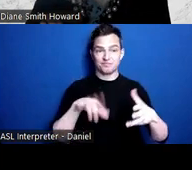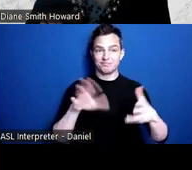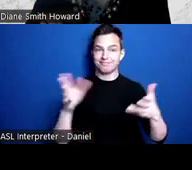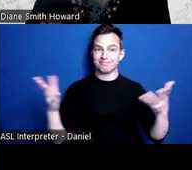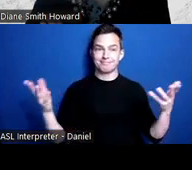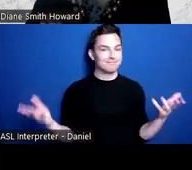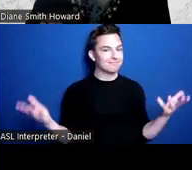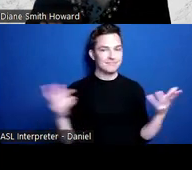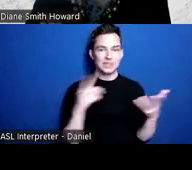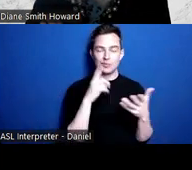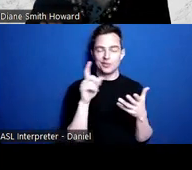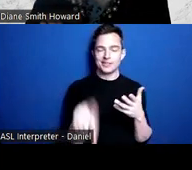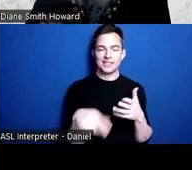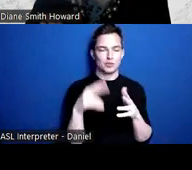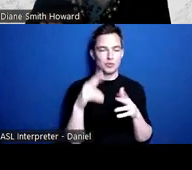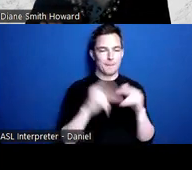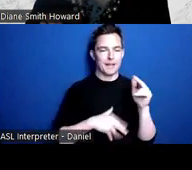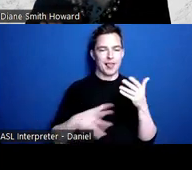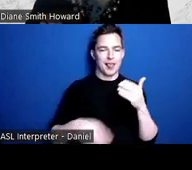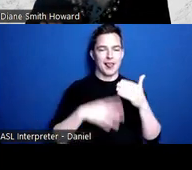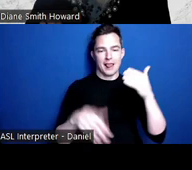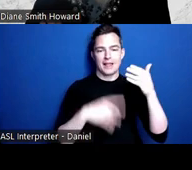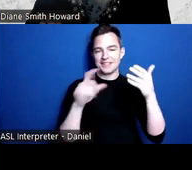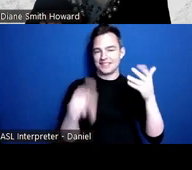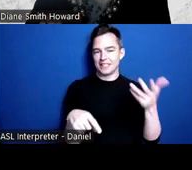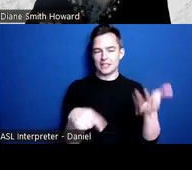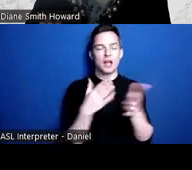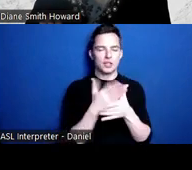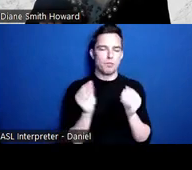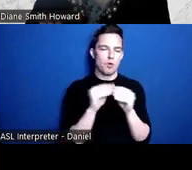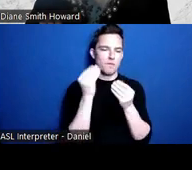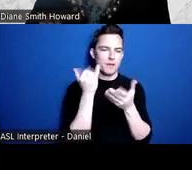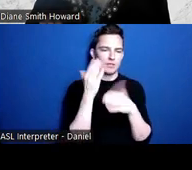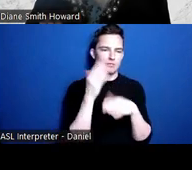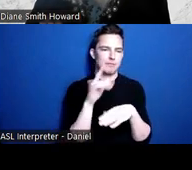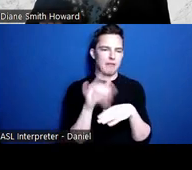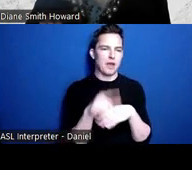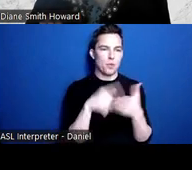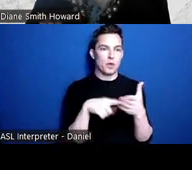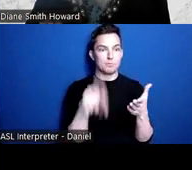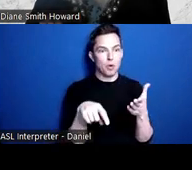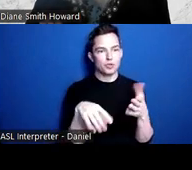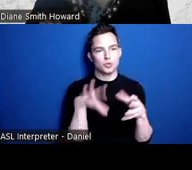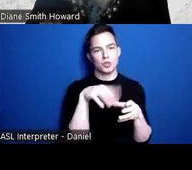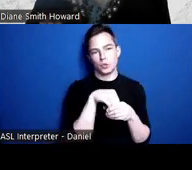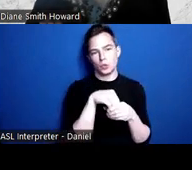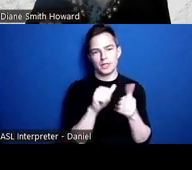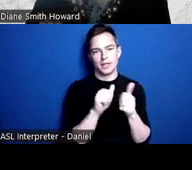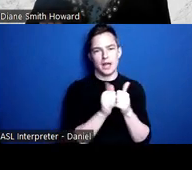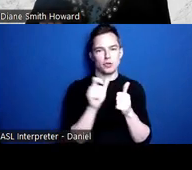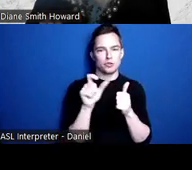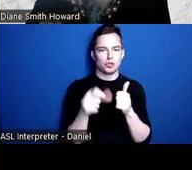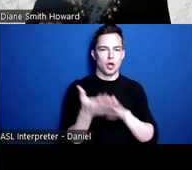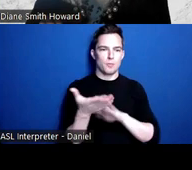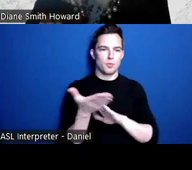it really needs to be built out. But I can certainly share some more information with you on what it's supposed to be composed of and how it should be operating.